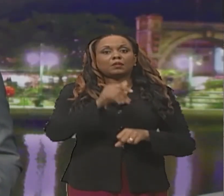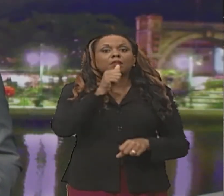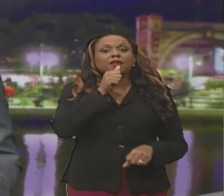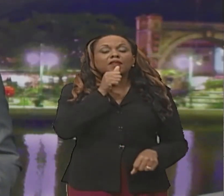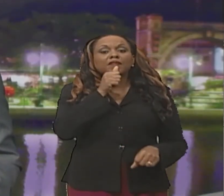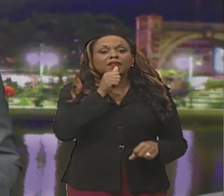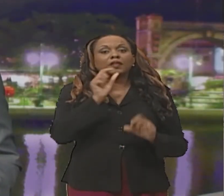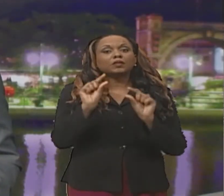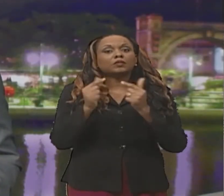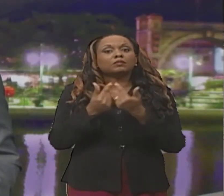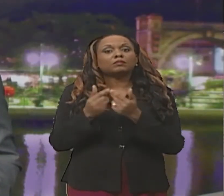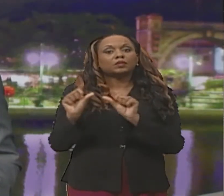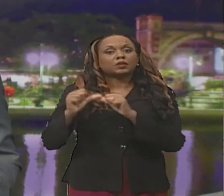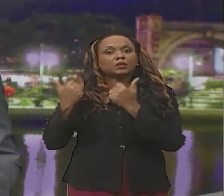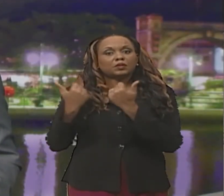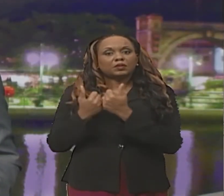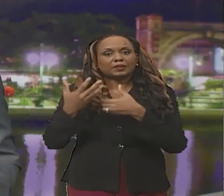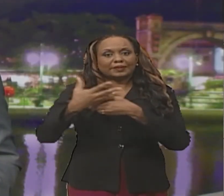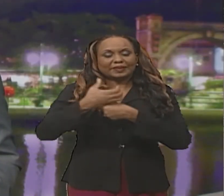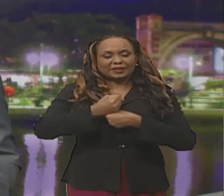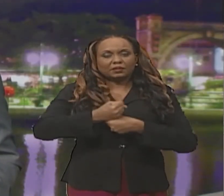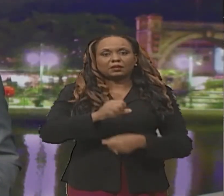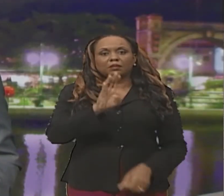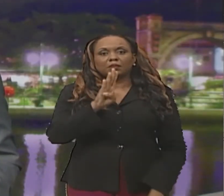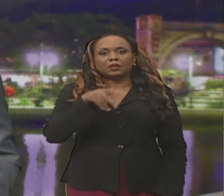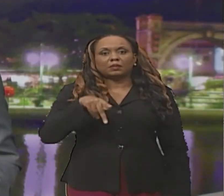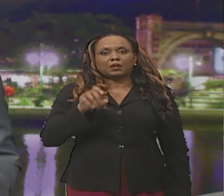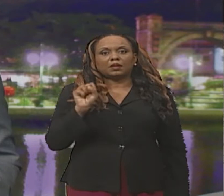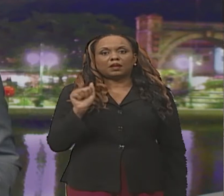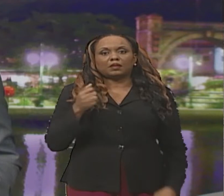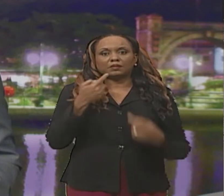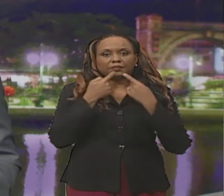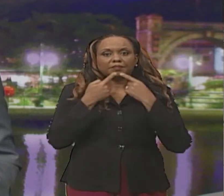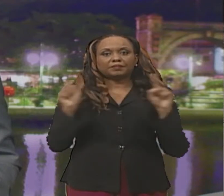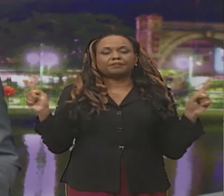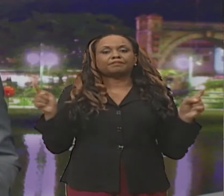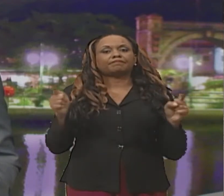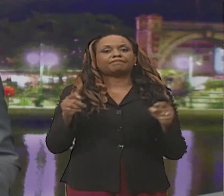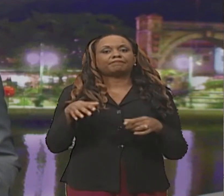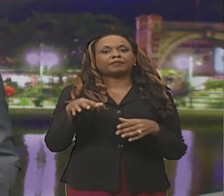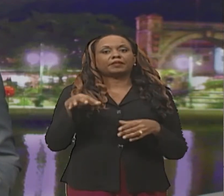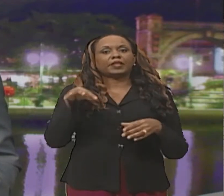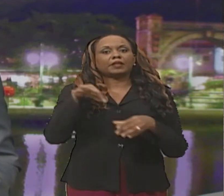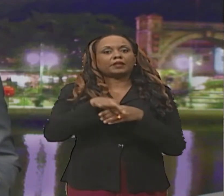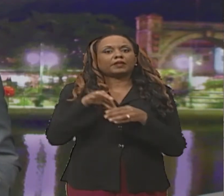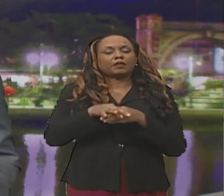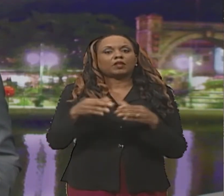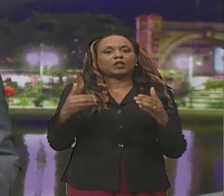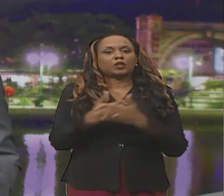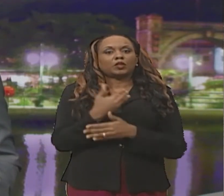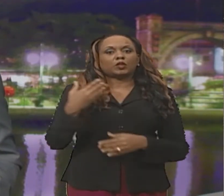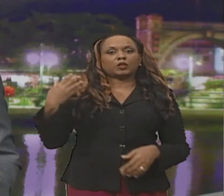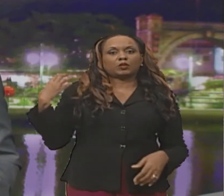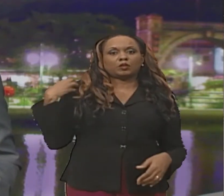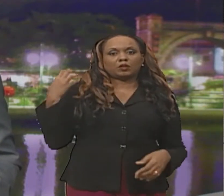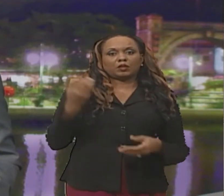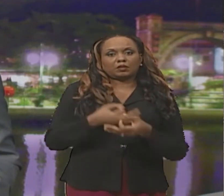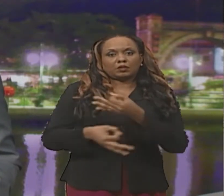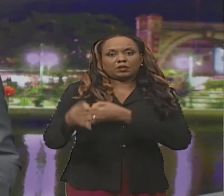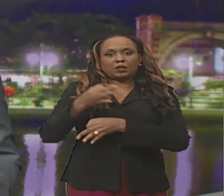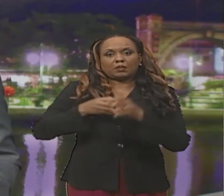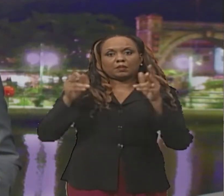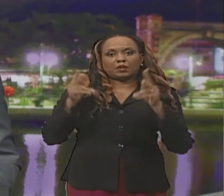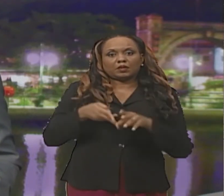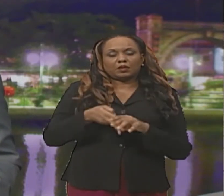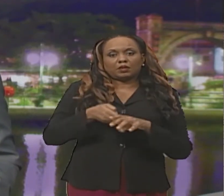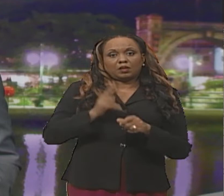Private Sector Association, or BPSA, has announced the election of a new chairman to replace businessman Charles Herbert, who resigned after